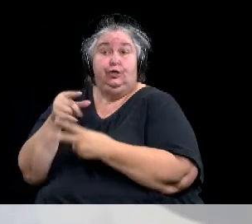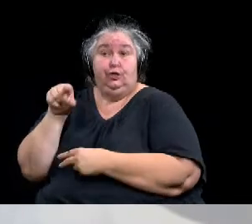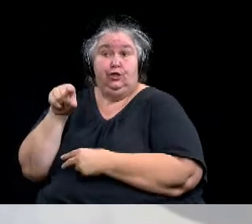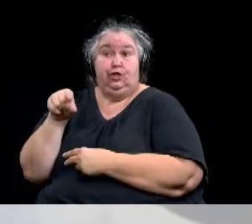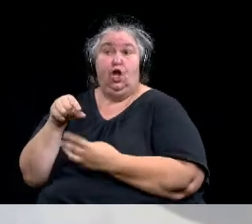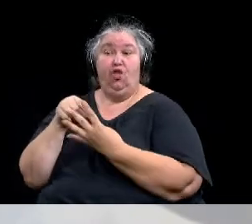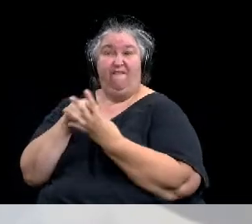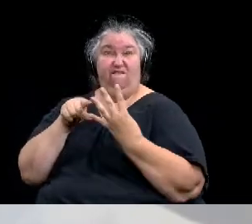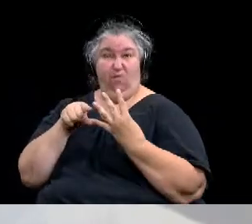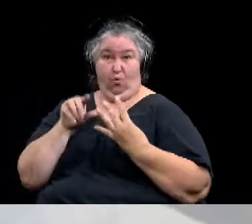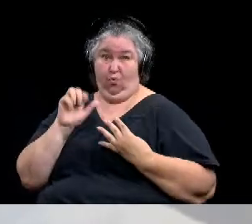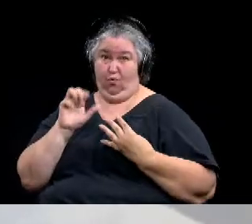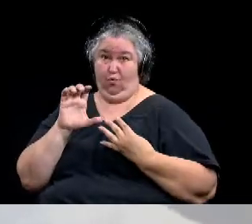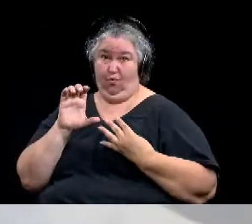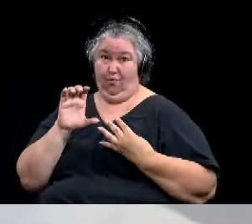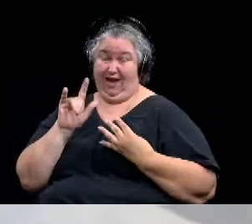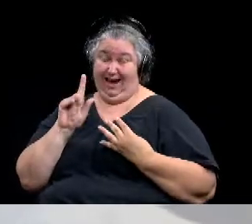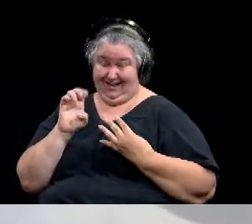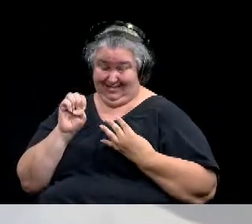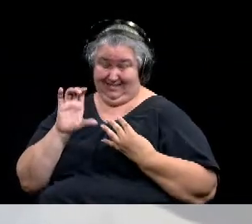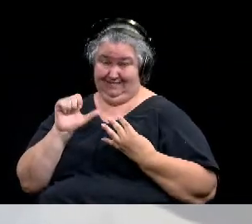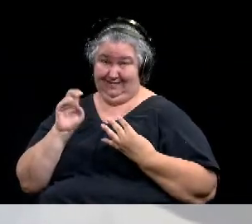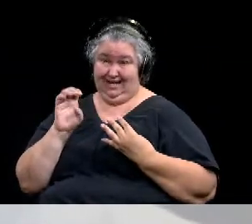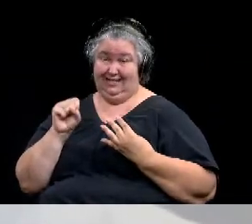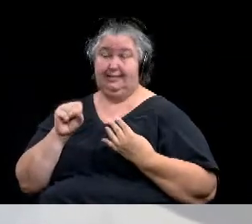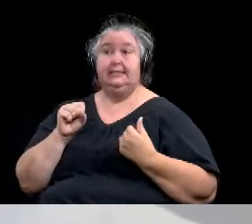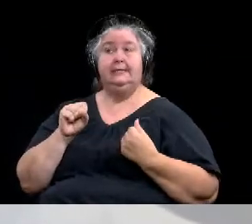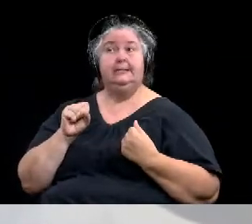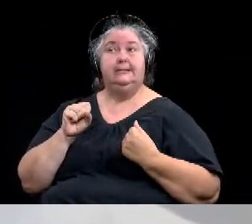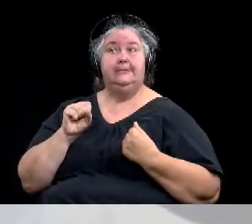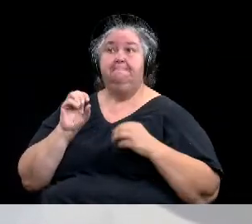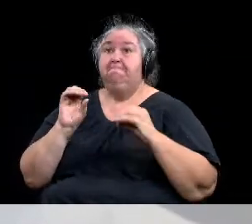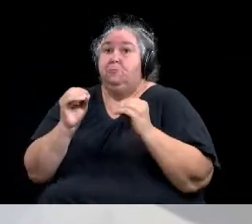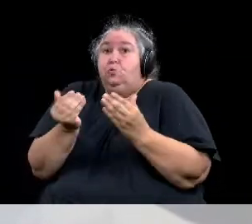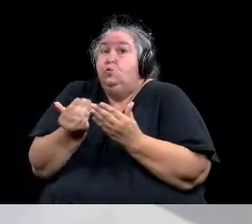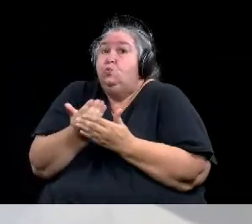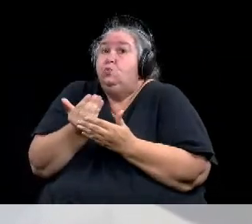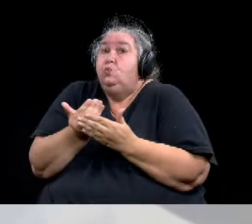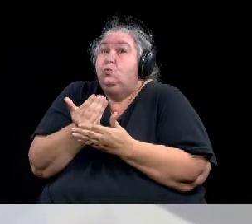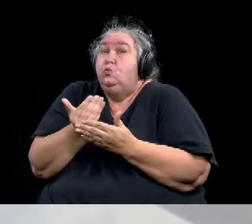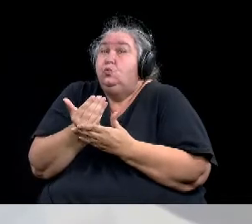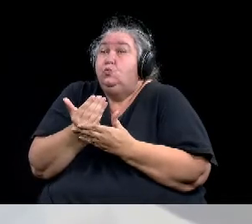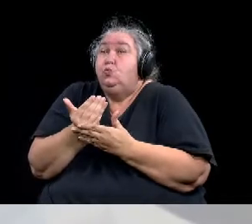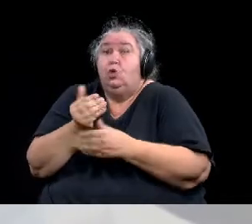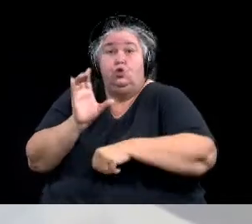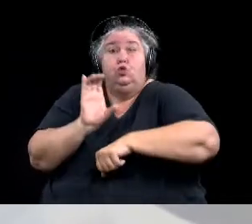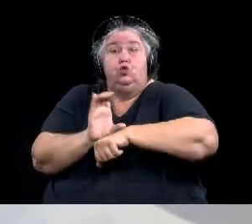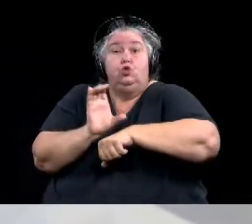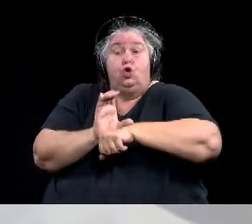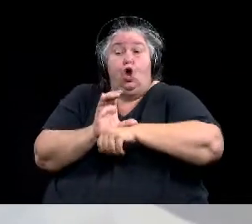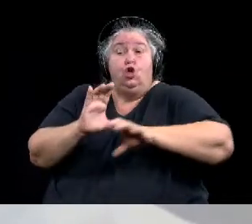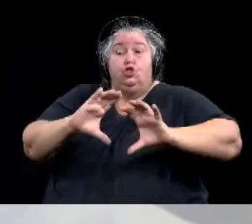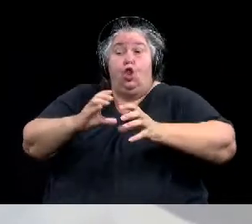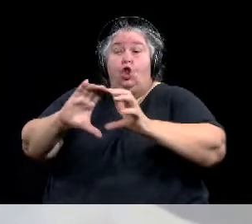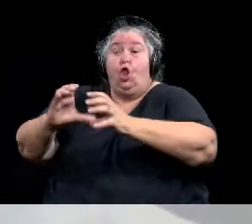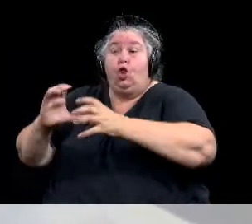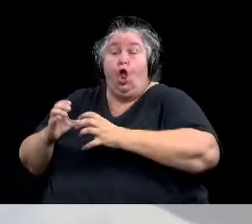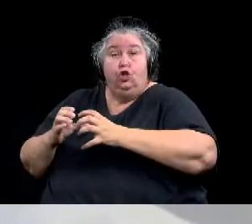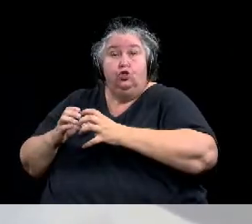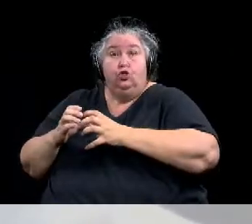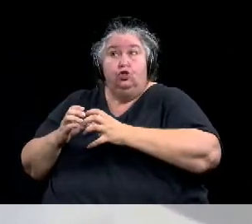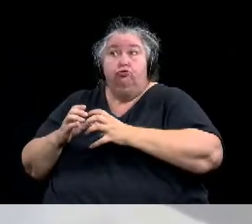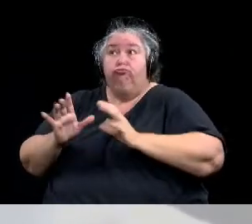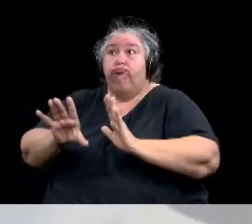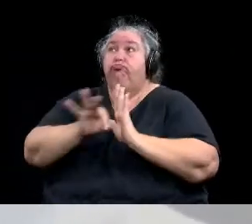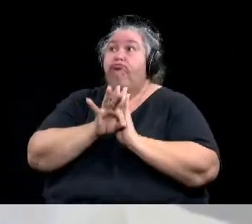active cases. There are no new church clusters that have been identified within Mclennan